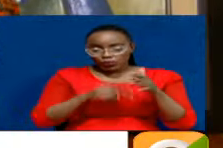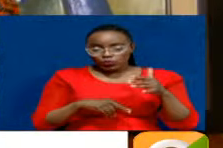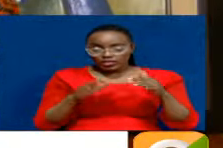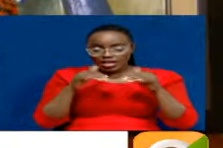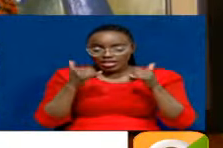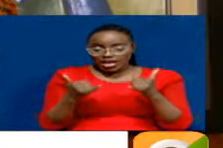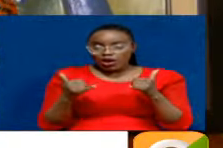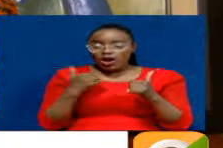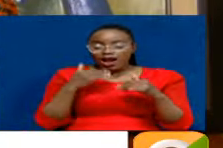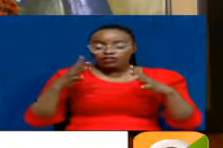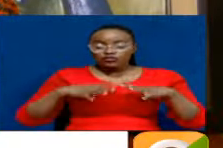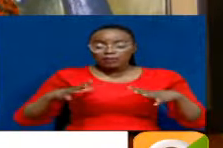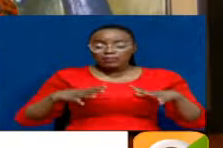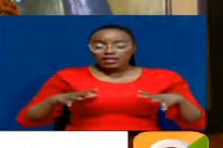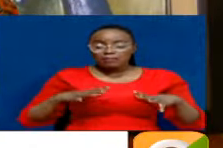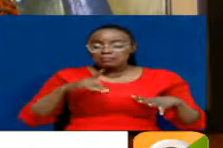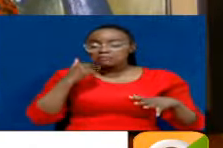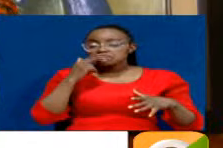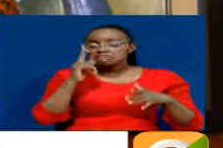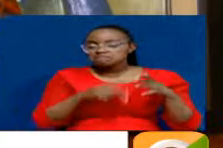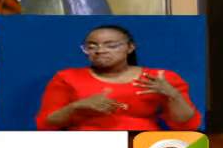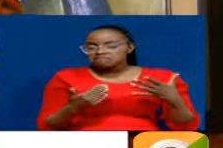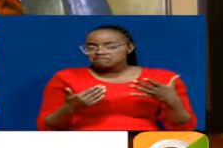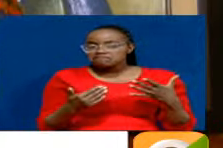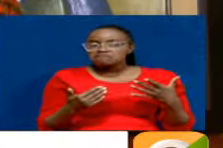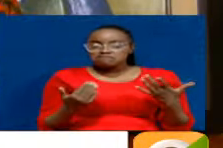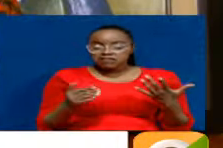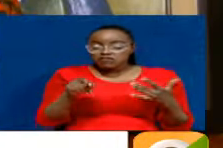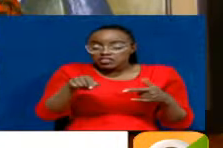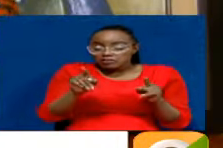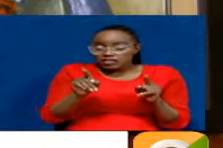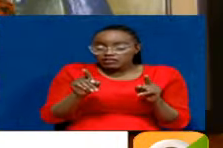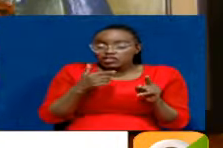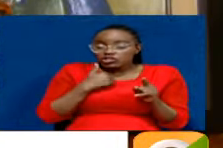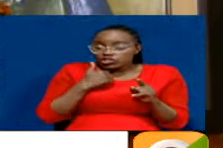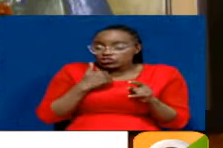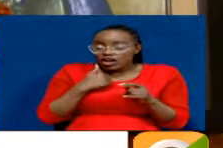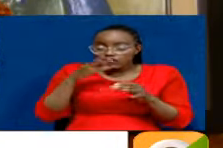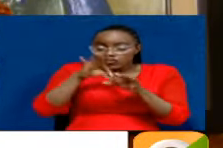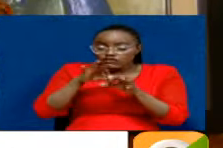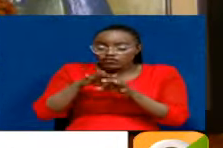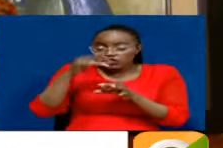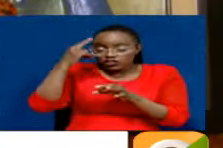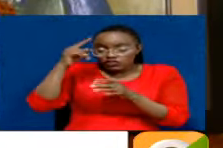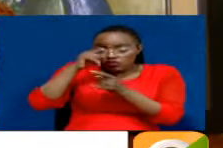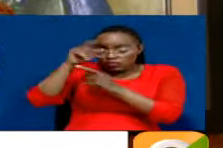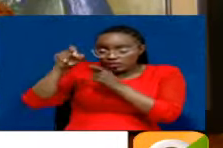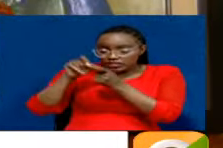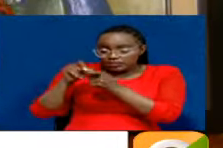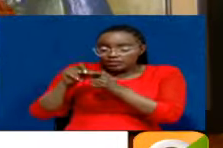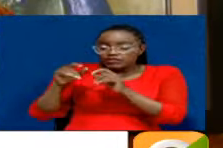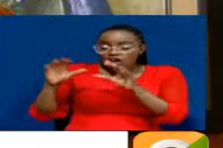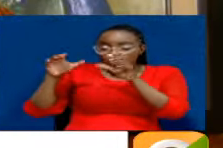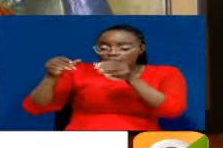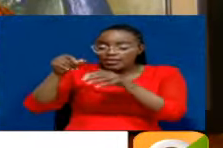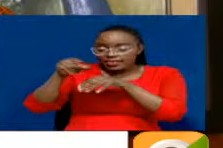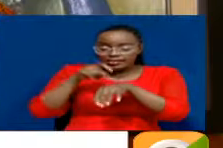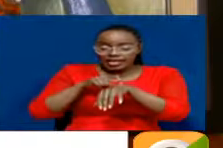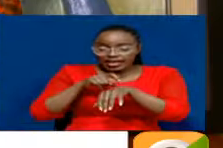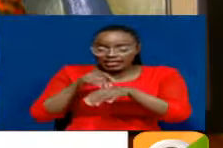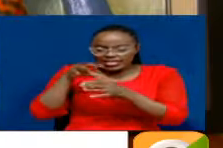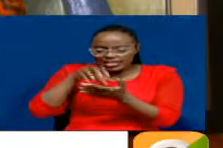is now to have people saying that for them to have a vote from a certain community, in this